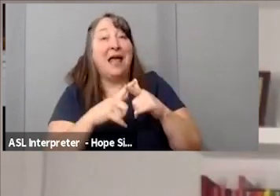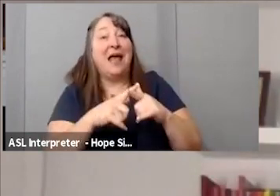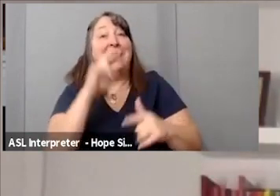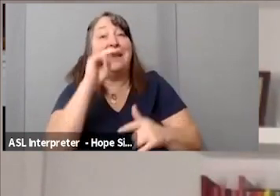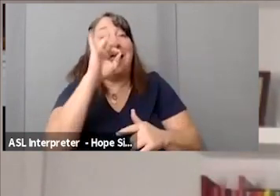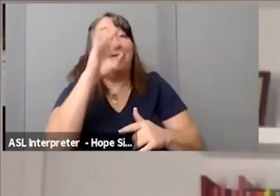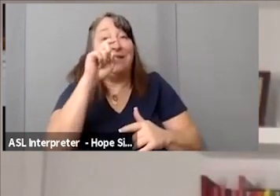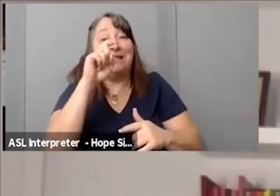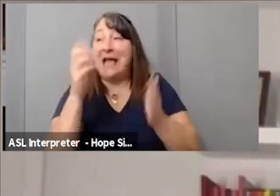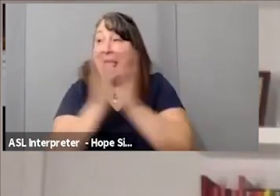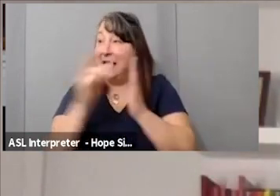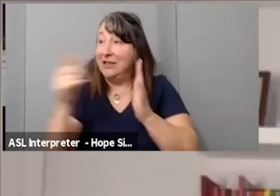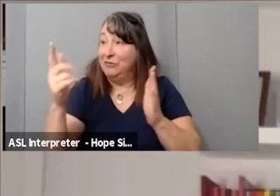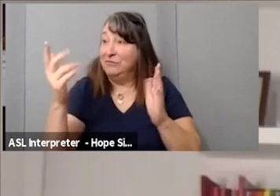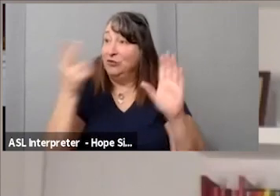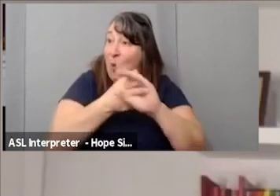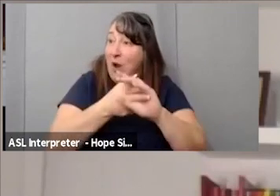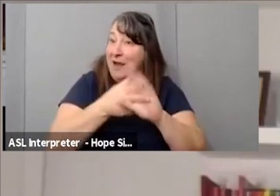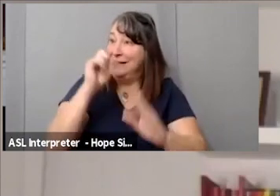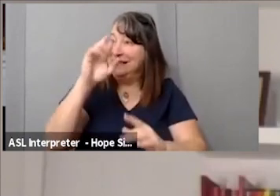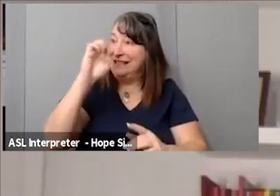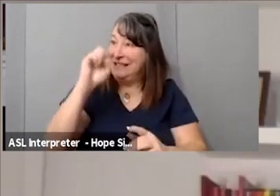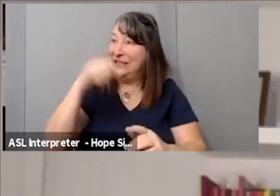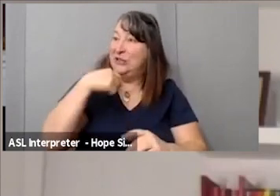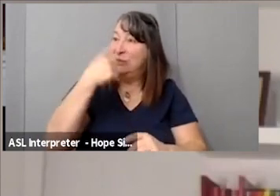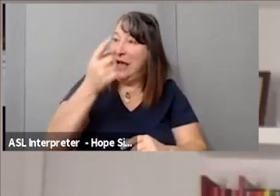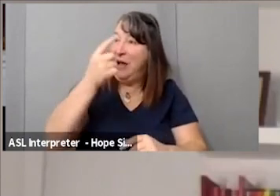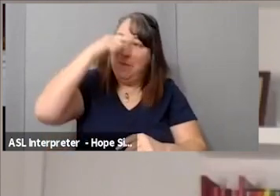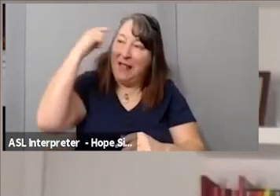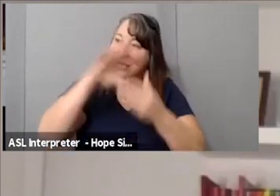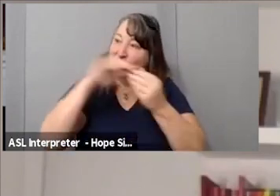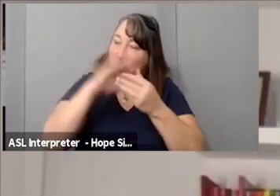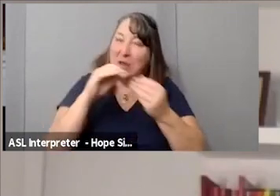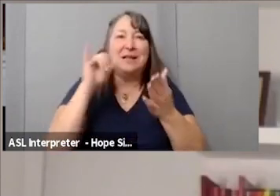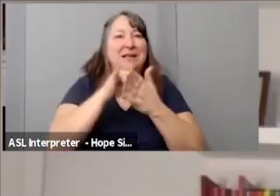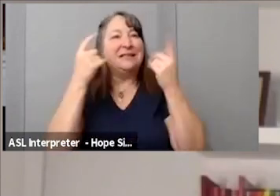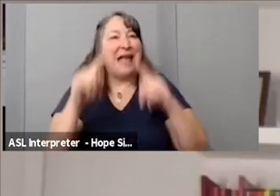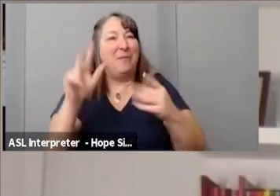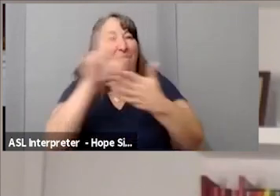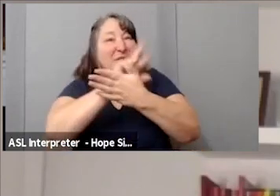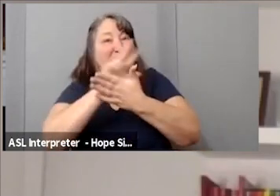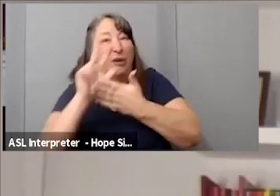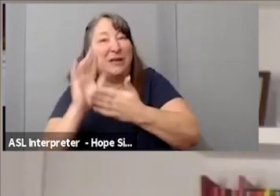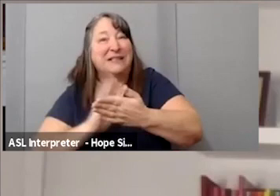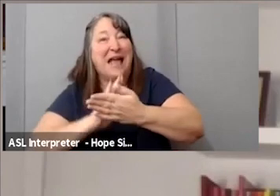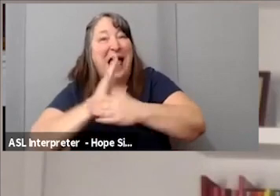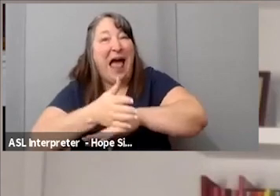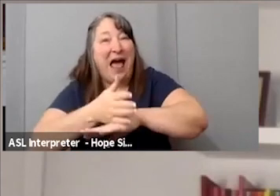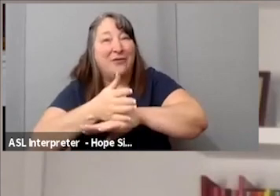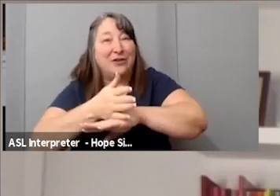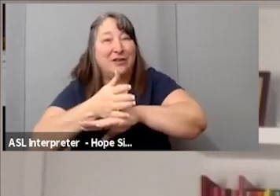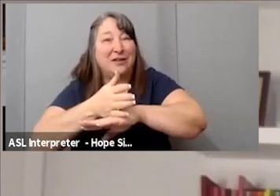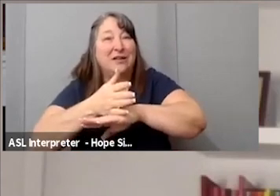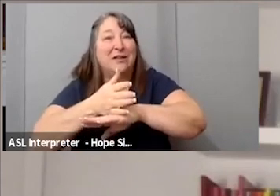part of a series that they were focused on for telling Black stories. This happened about 3 weeks after the passing of George Floyd, which